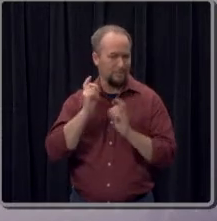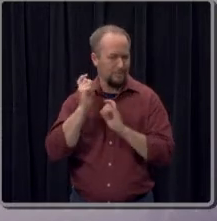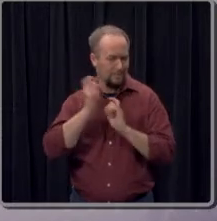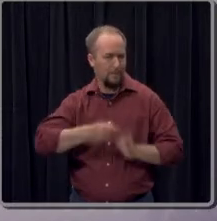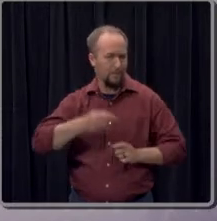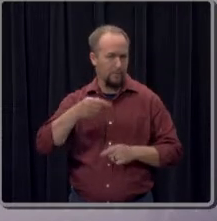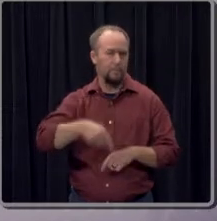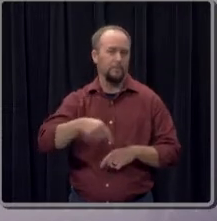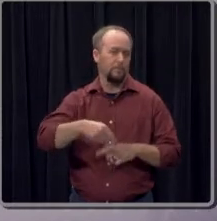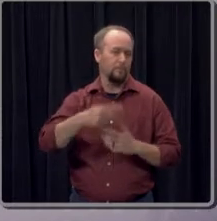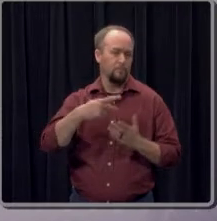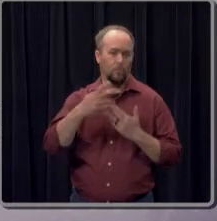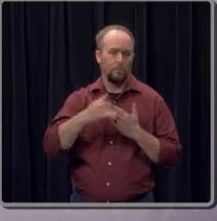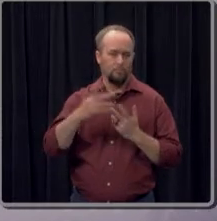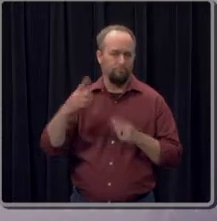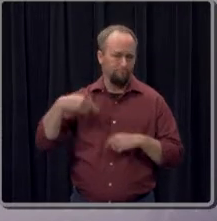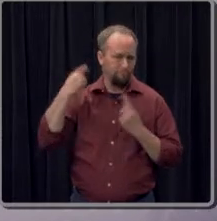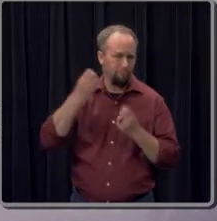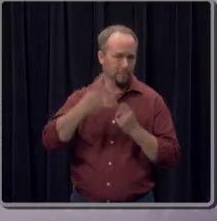the years.